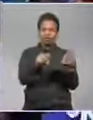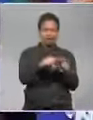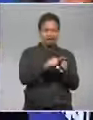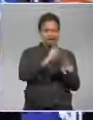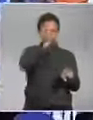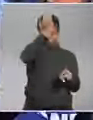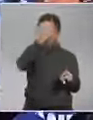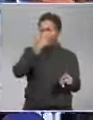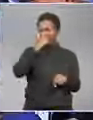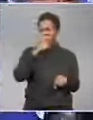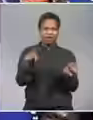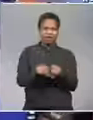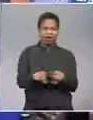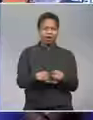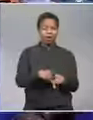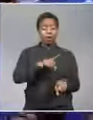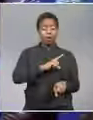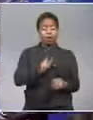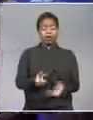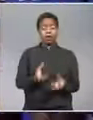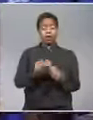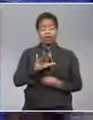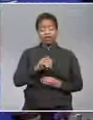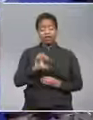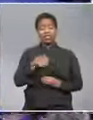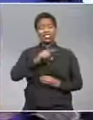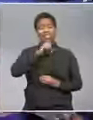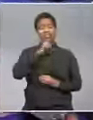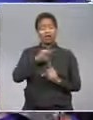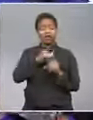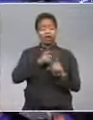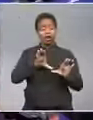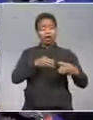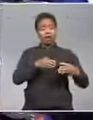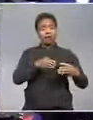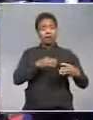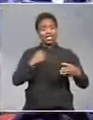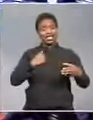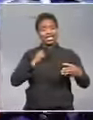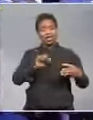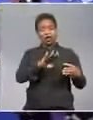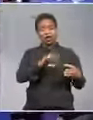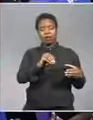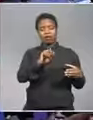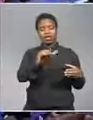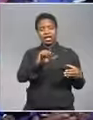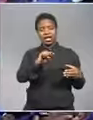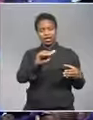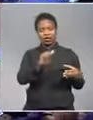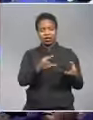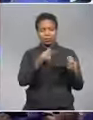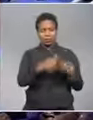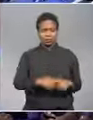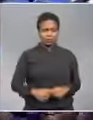former President Jacob Zuma for receiving a 500,000 rand donation for his presidential campaign from Busasa.